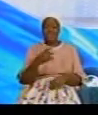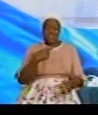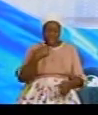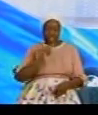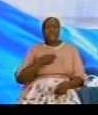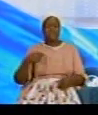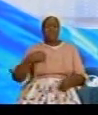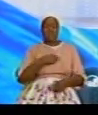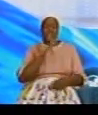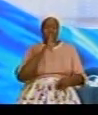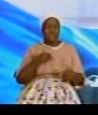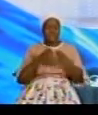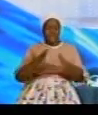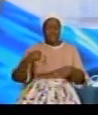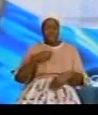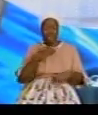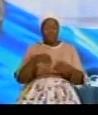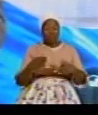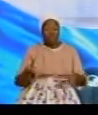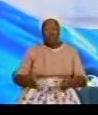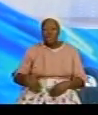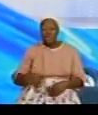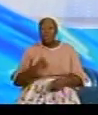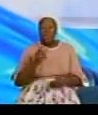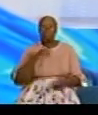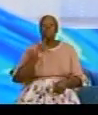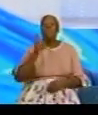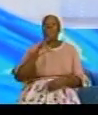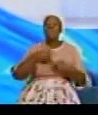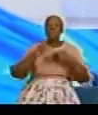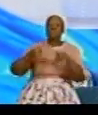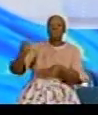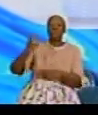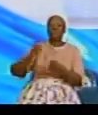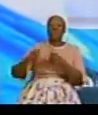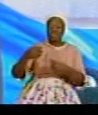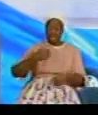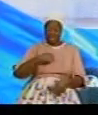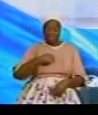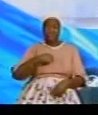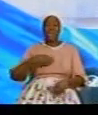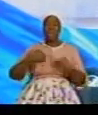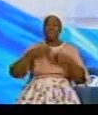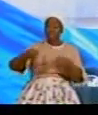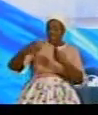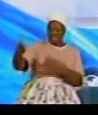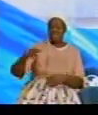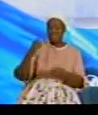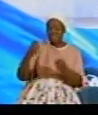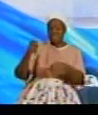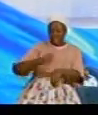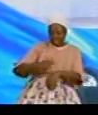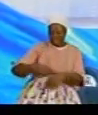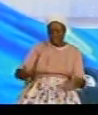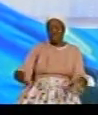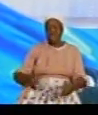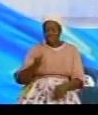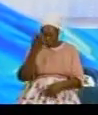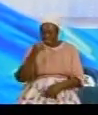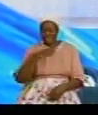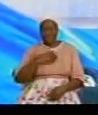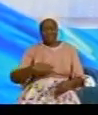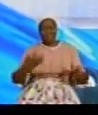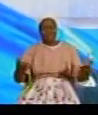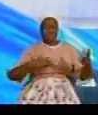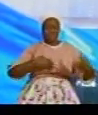obey anyone anymore. Those are the Pharisees. And those are the people that make members